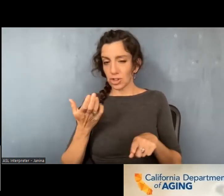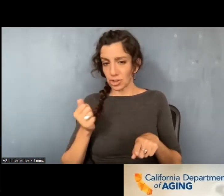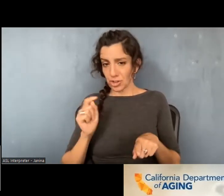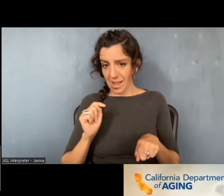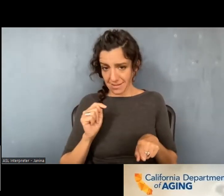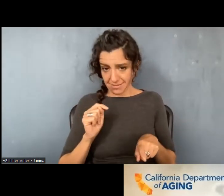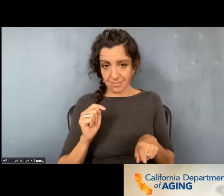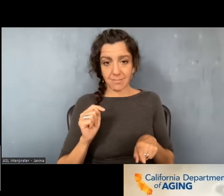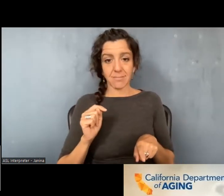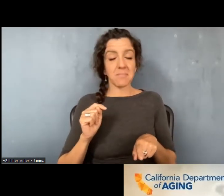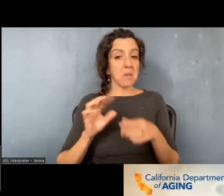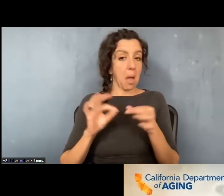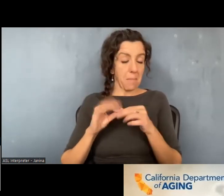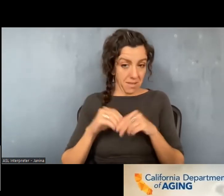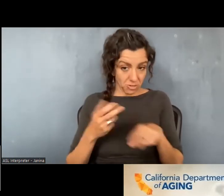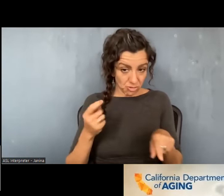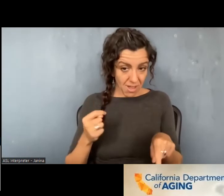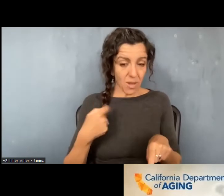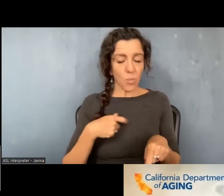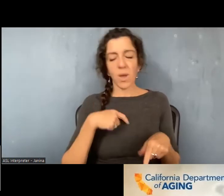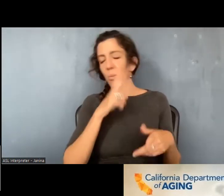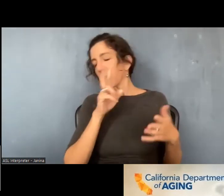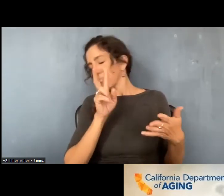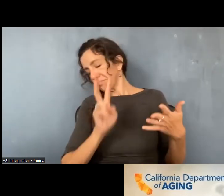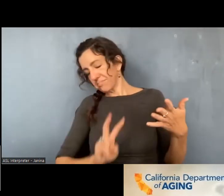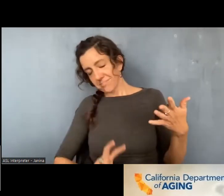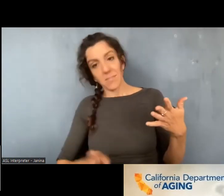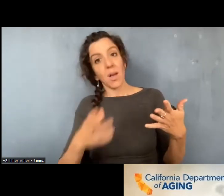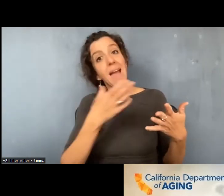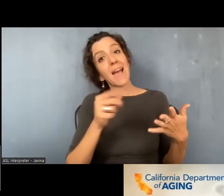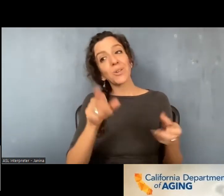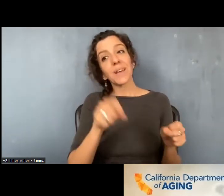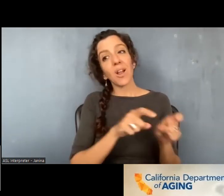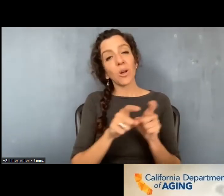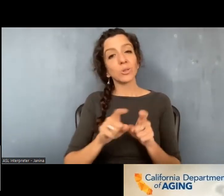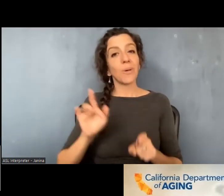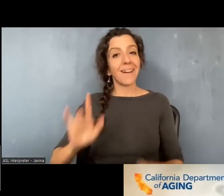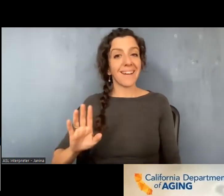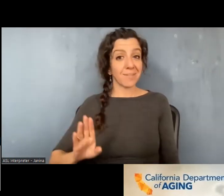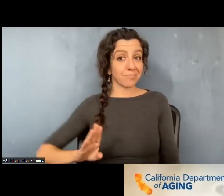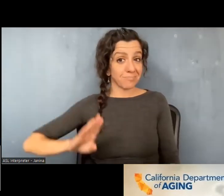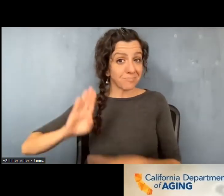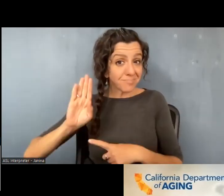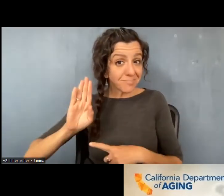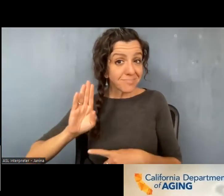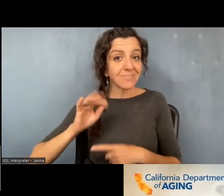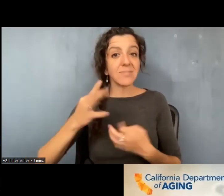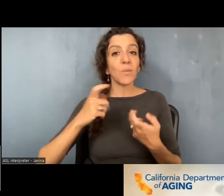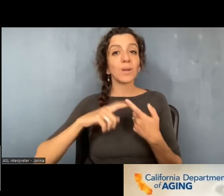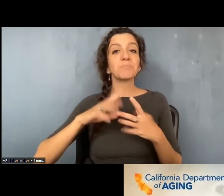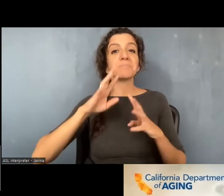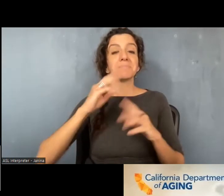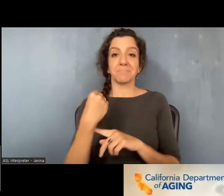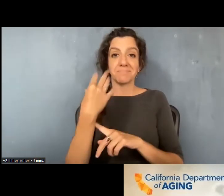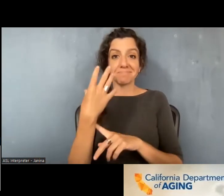comment in the chat, and we'll go through those. You can also hit the raise your hand icon if you'd like to ask your question